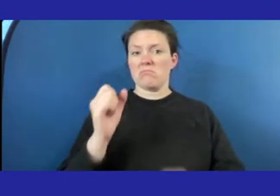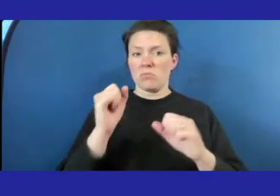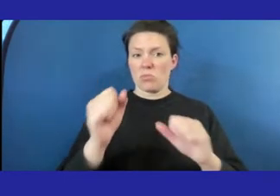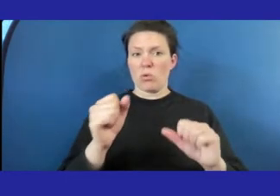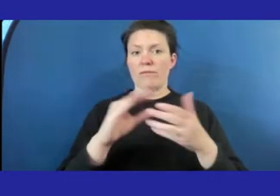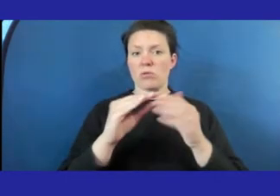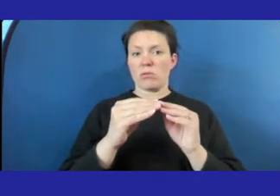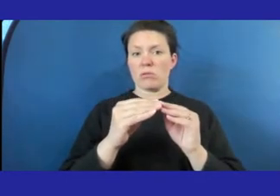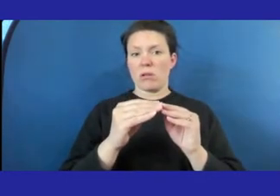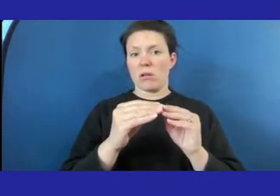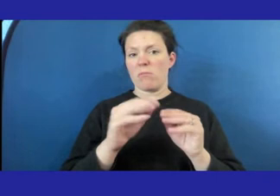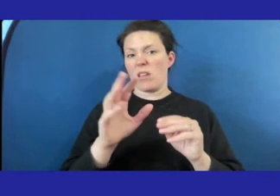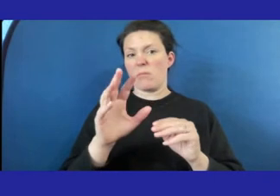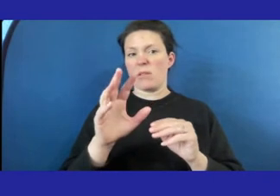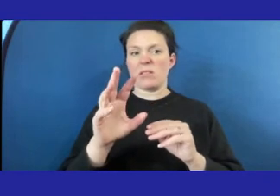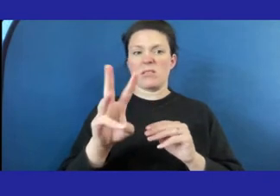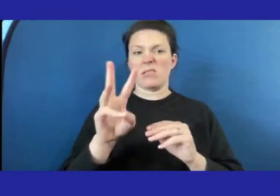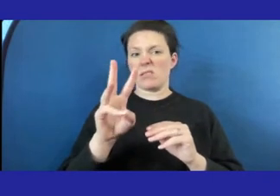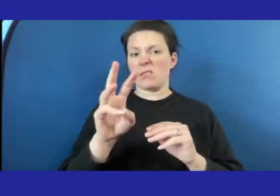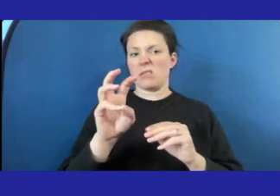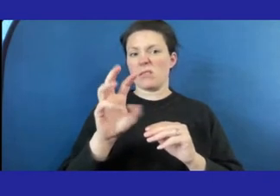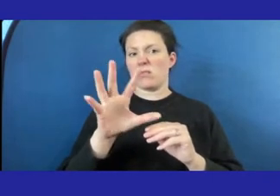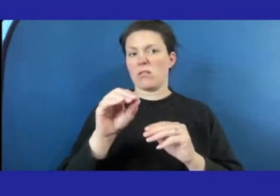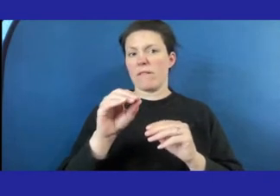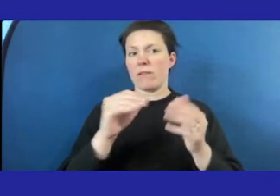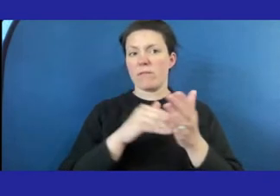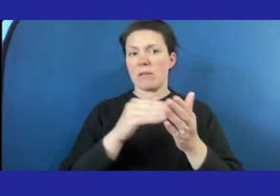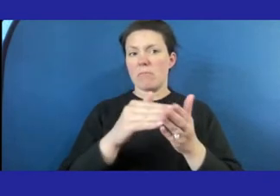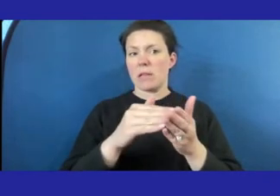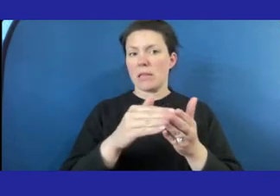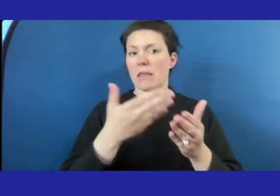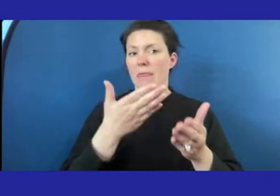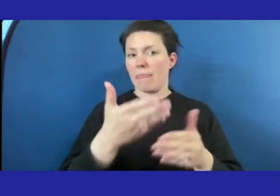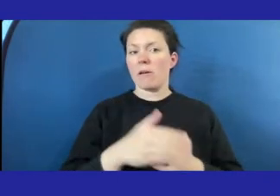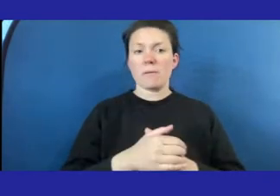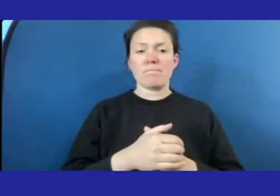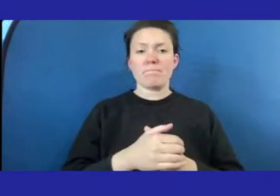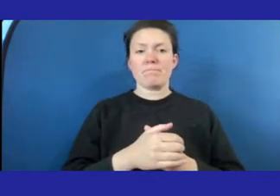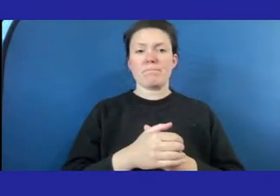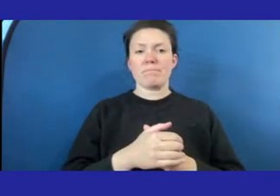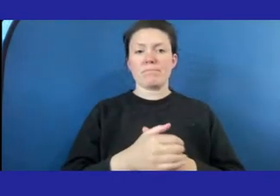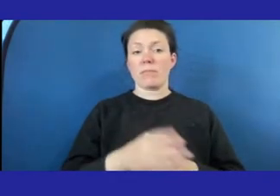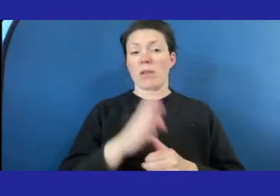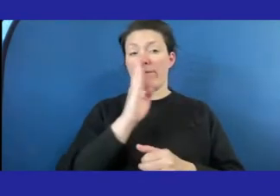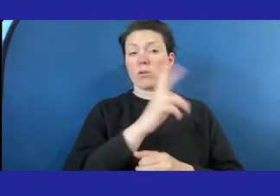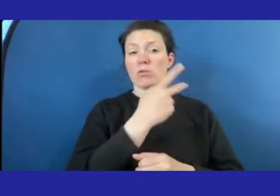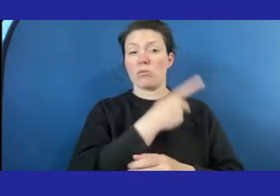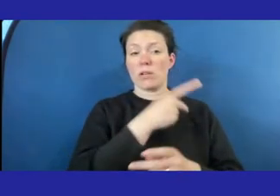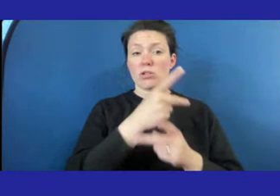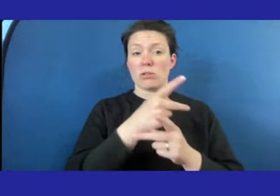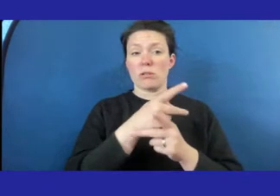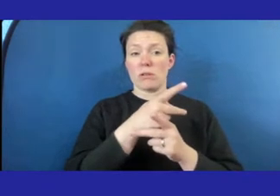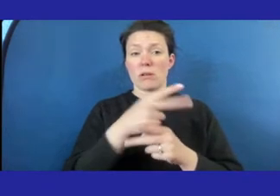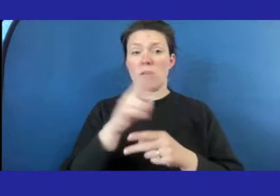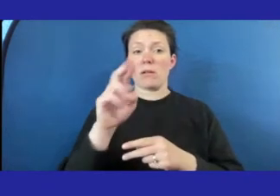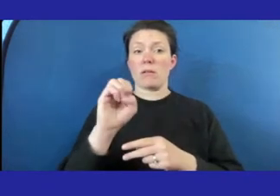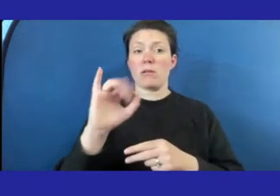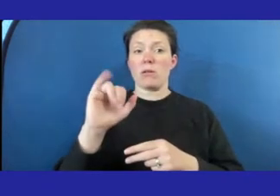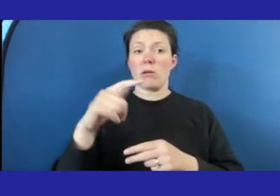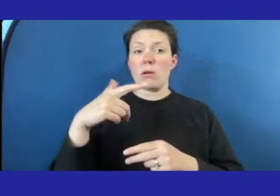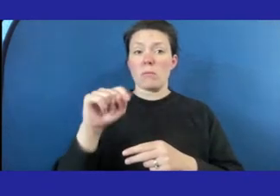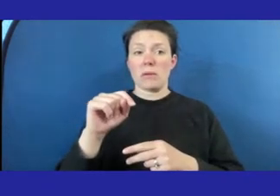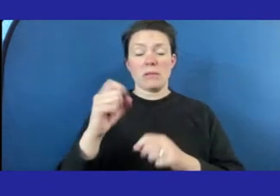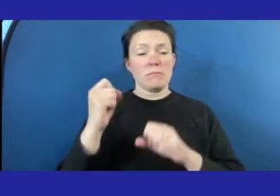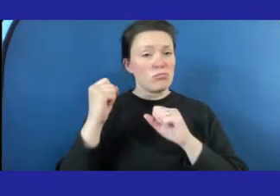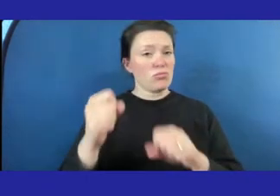maybe $650 million there. So not bad. Direct patient care receipts, still strong year to